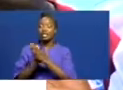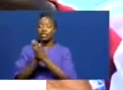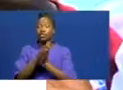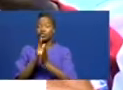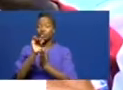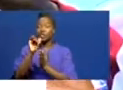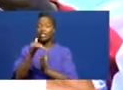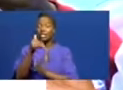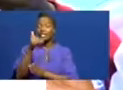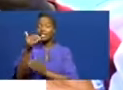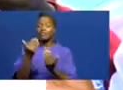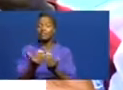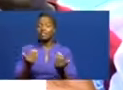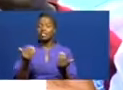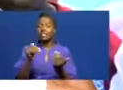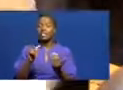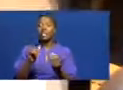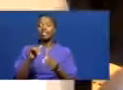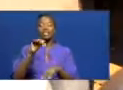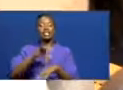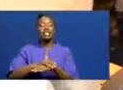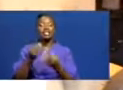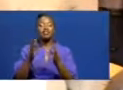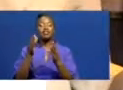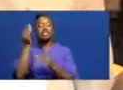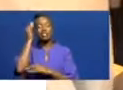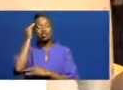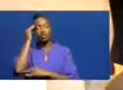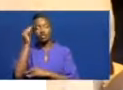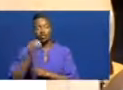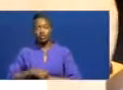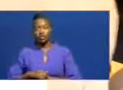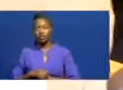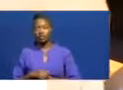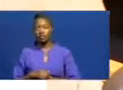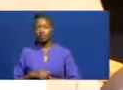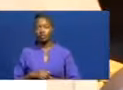that every child can get free education.